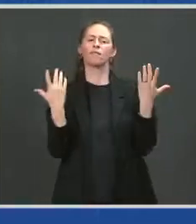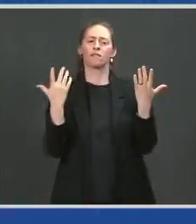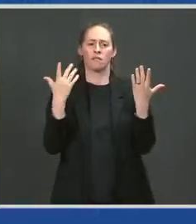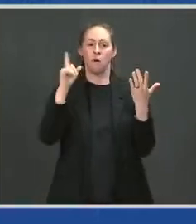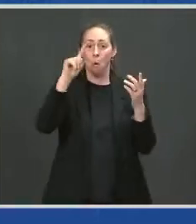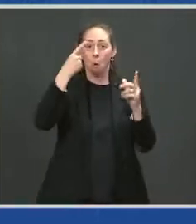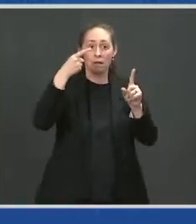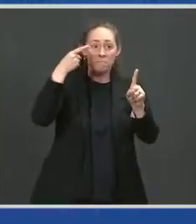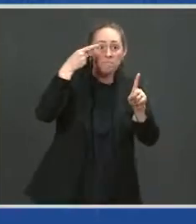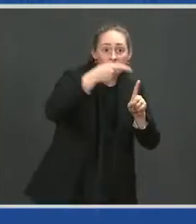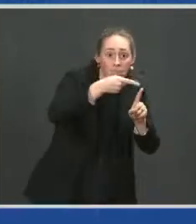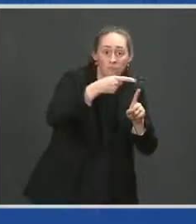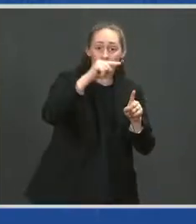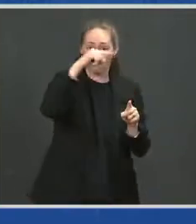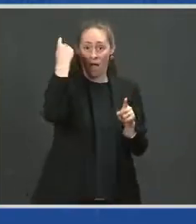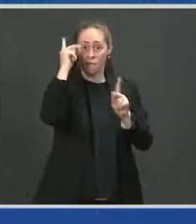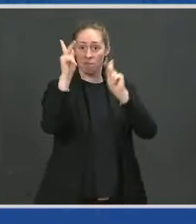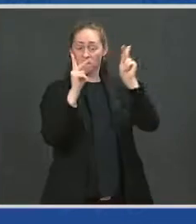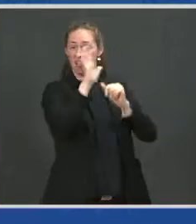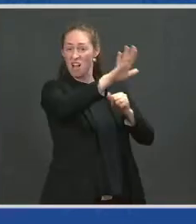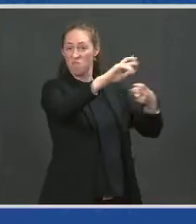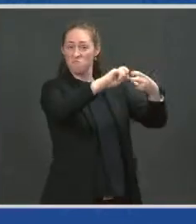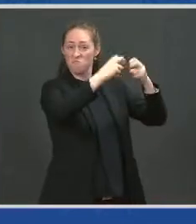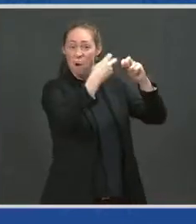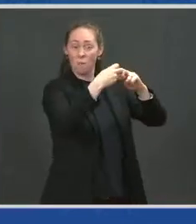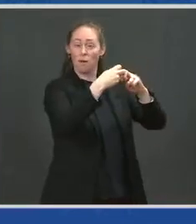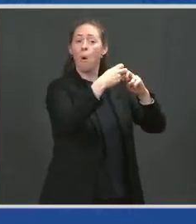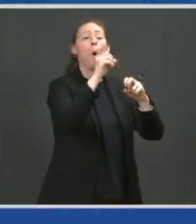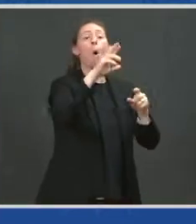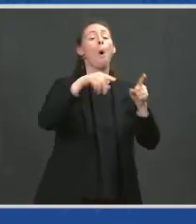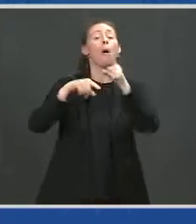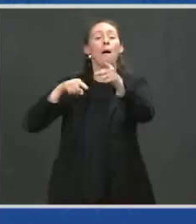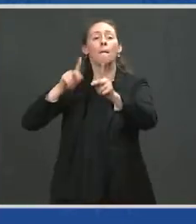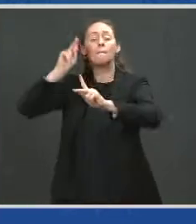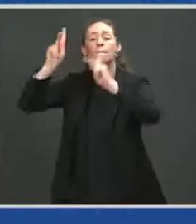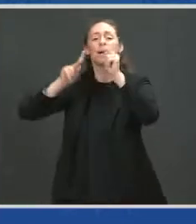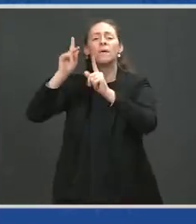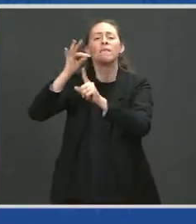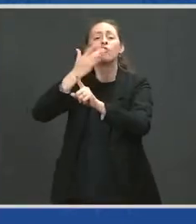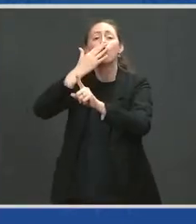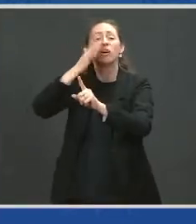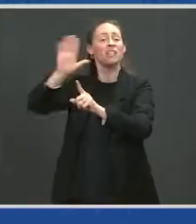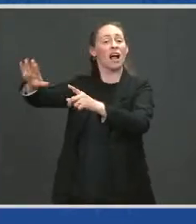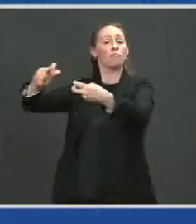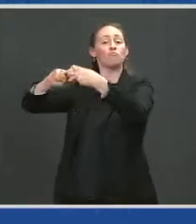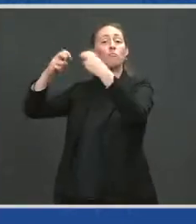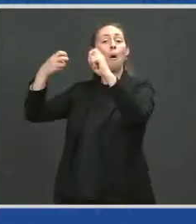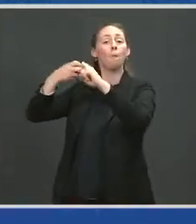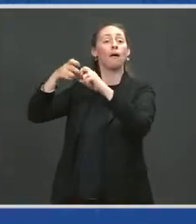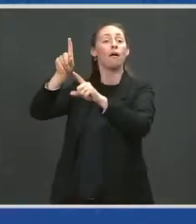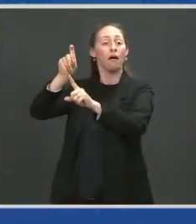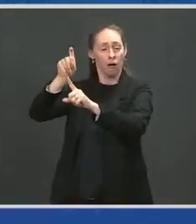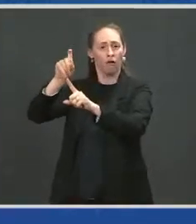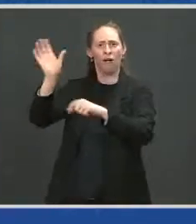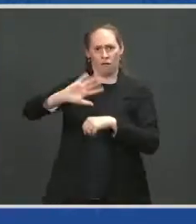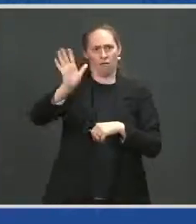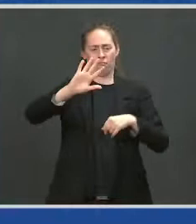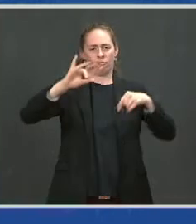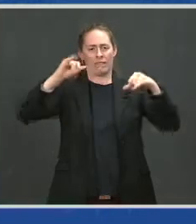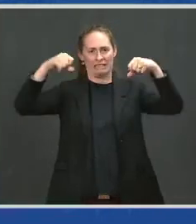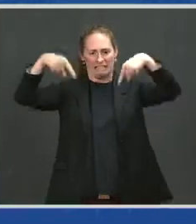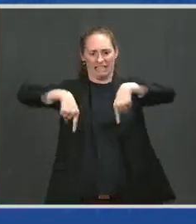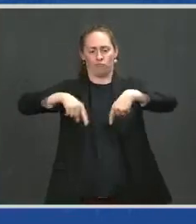America problem or a people of color problem. It is a problem for